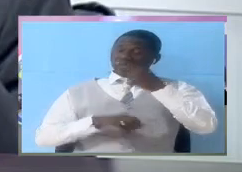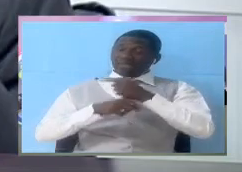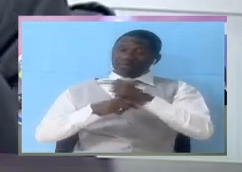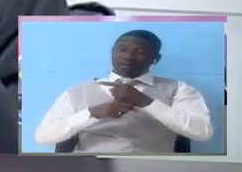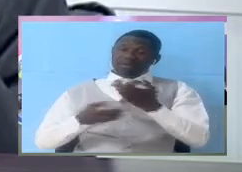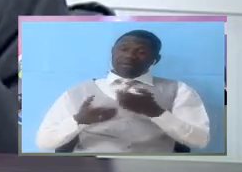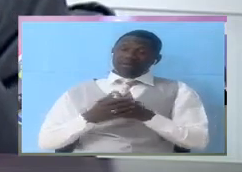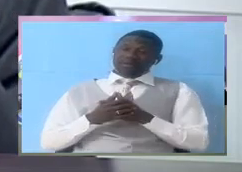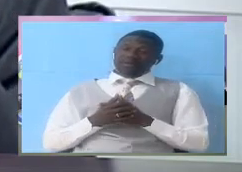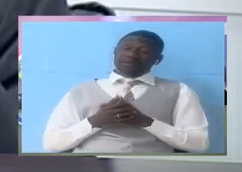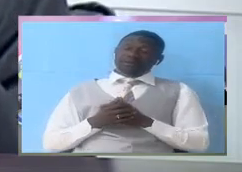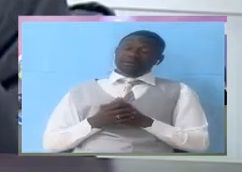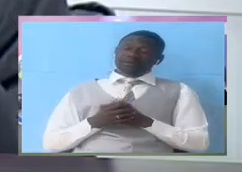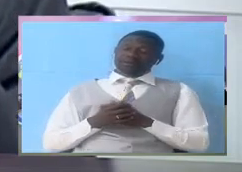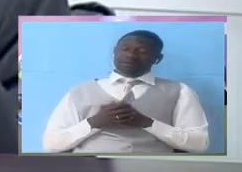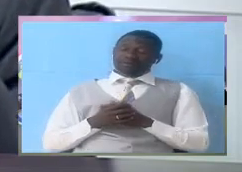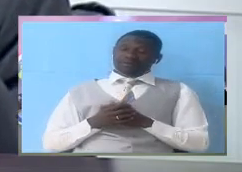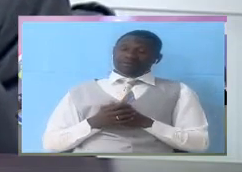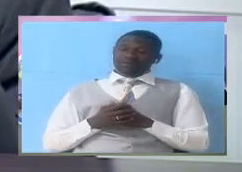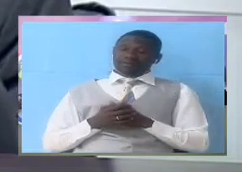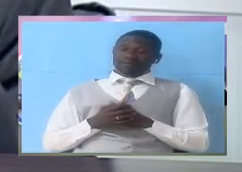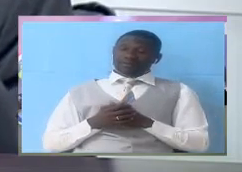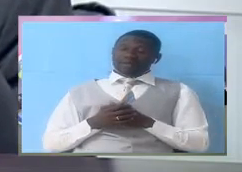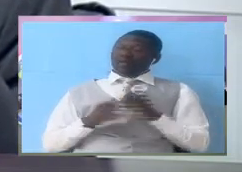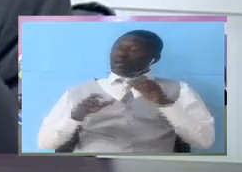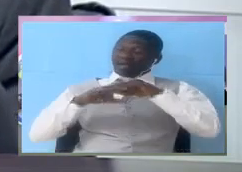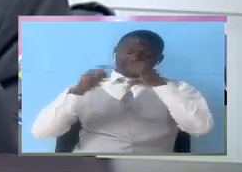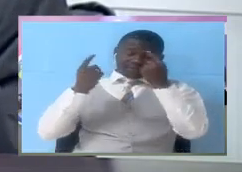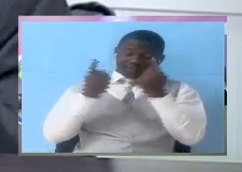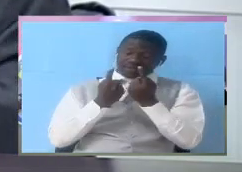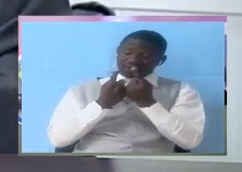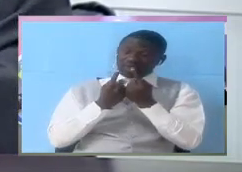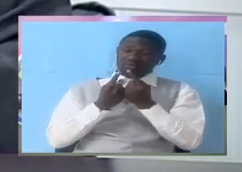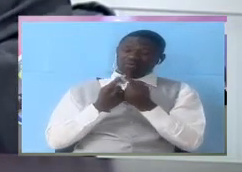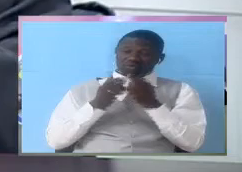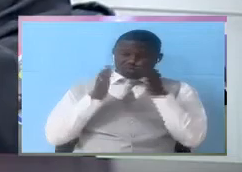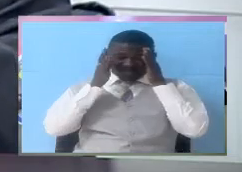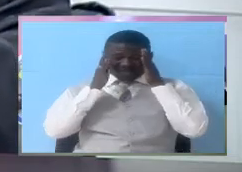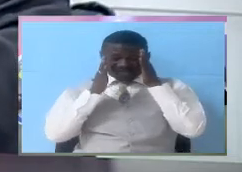won ko. Everything was directed towards that